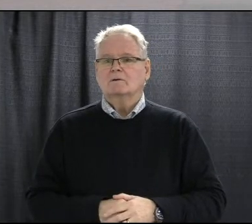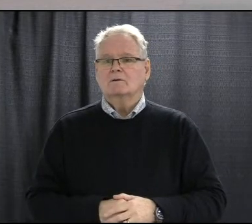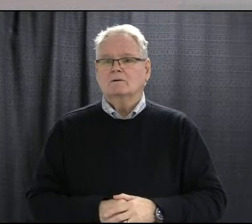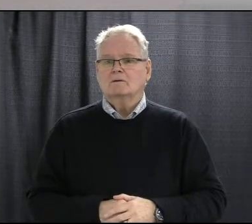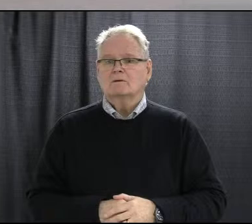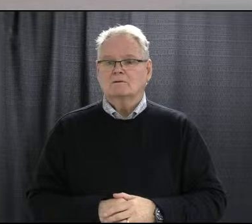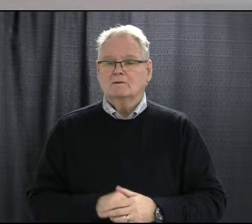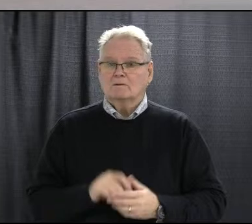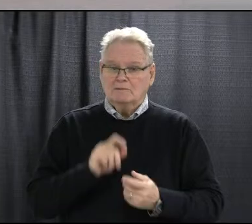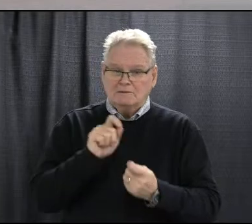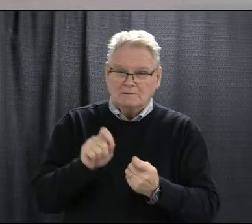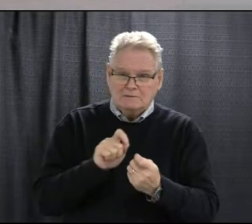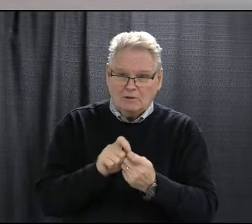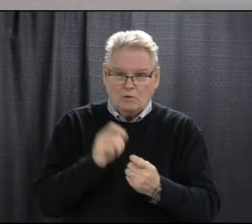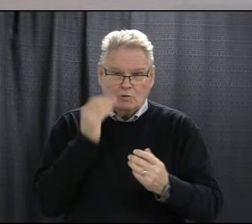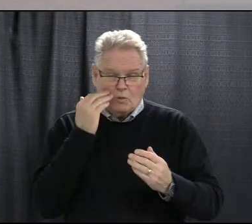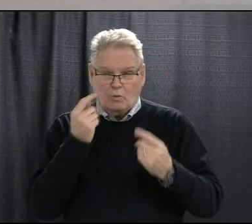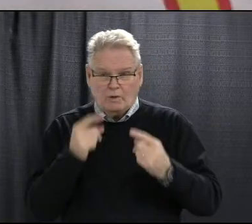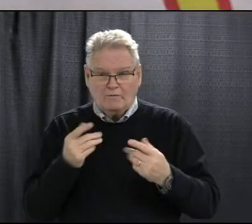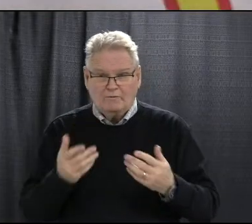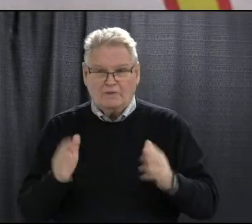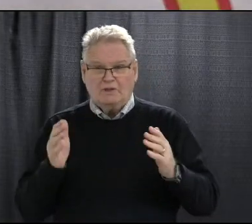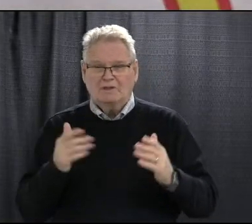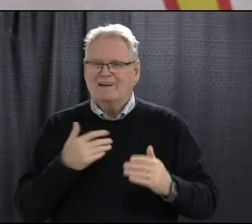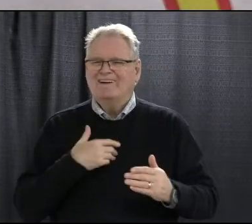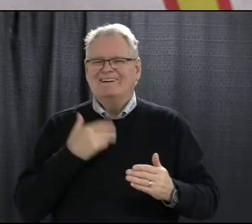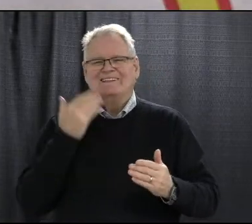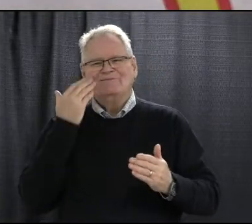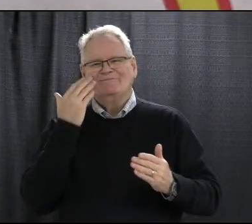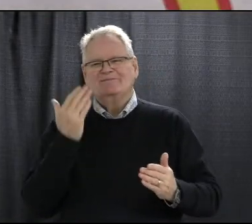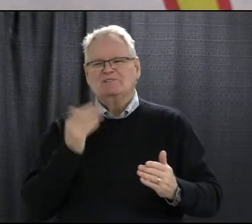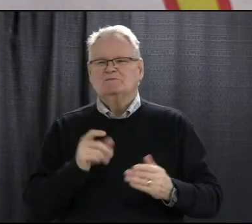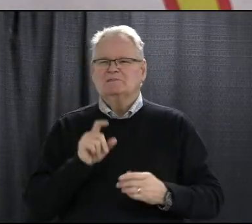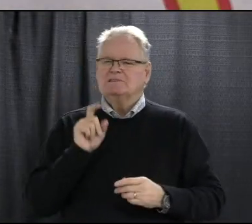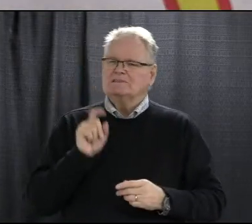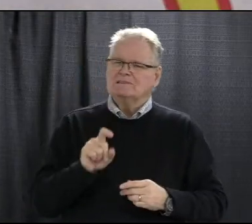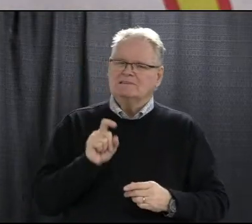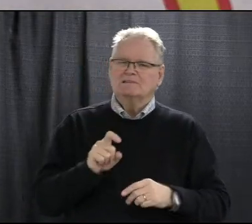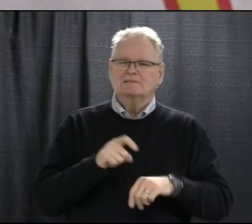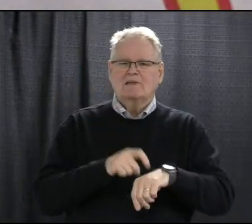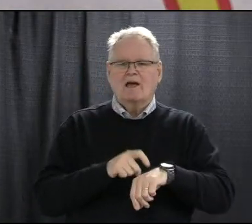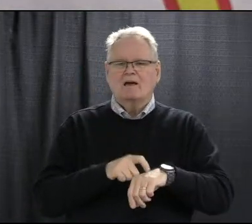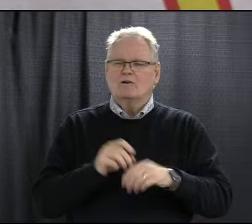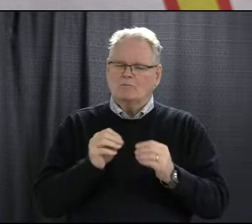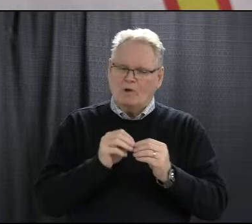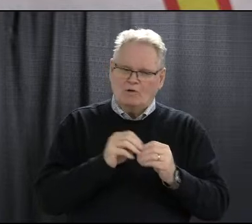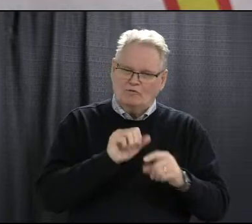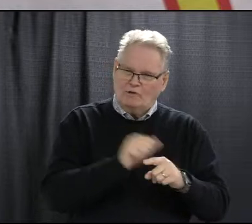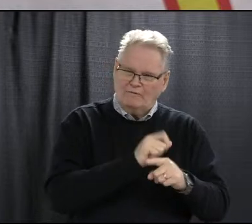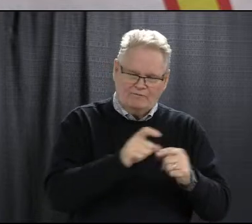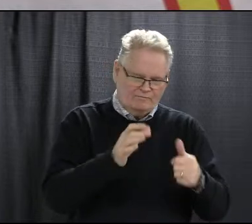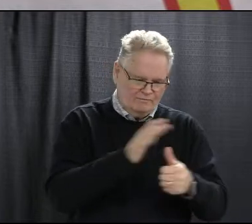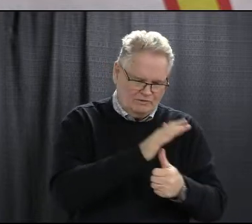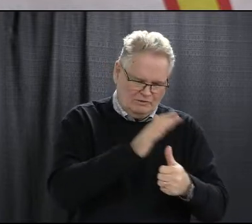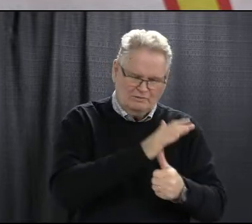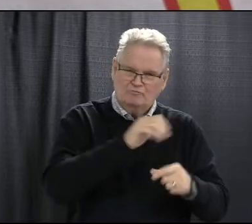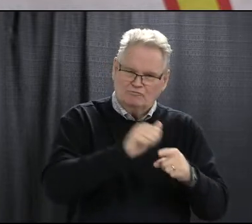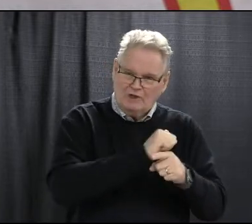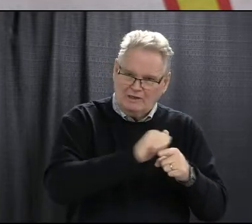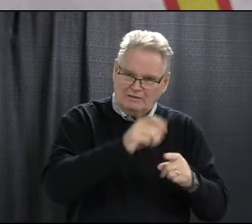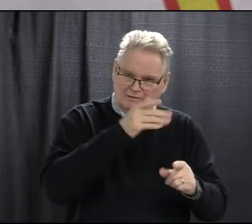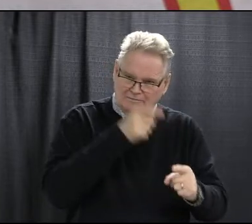mean, there is a set time in terms of, you know, increasing the training for existing physicians. That's happening